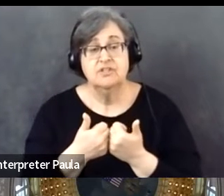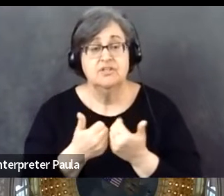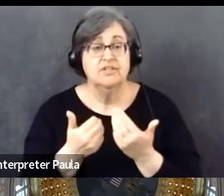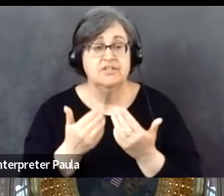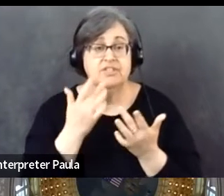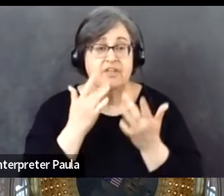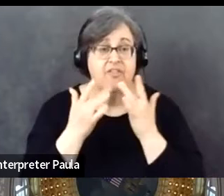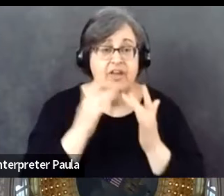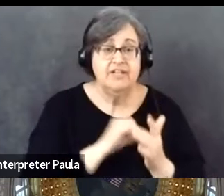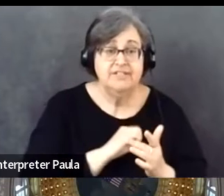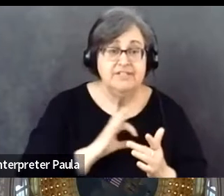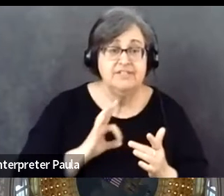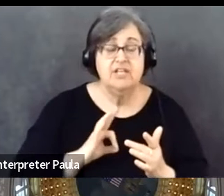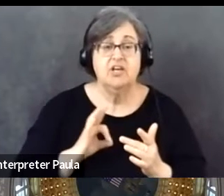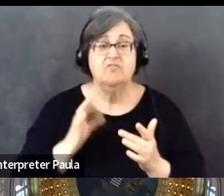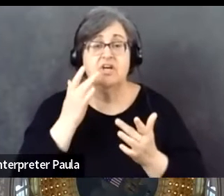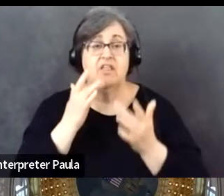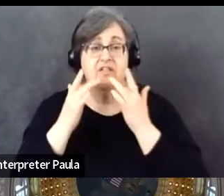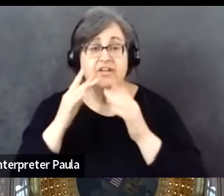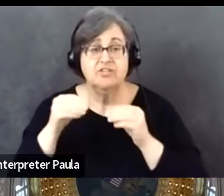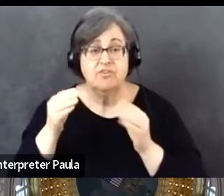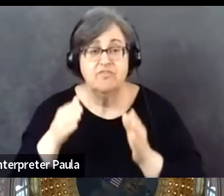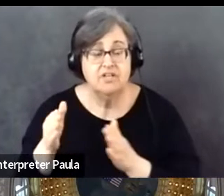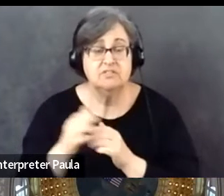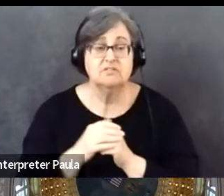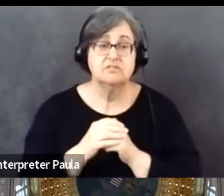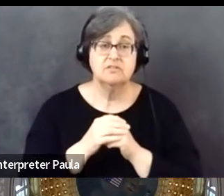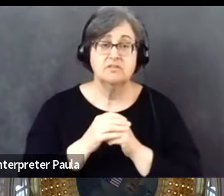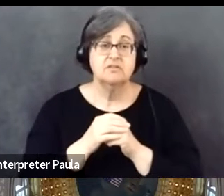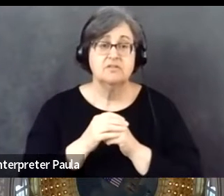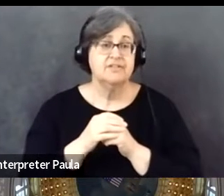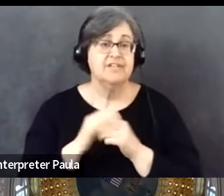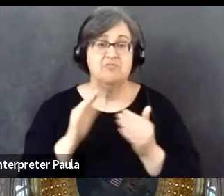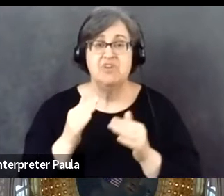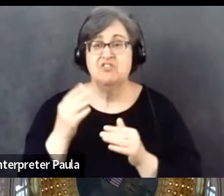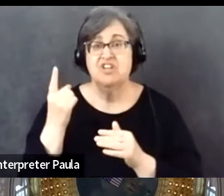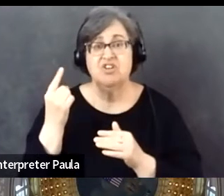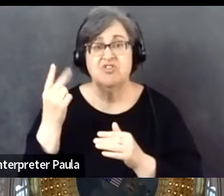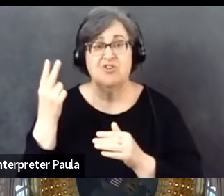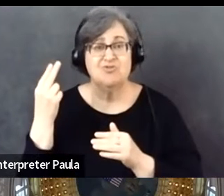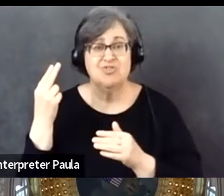the lack of providers, the way that the volume that maybe we had a year ago or 2 years ago. So,